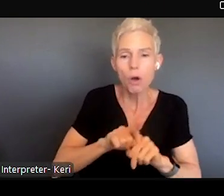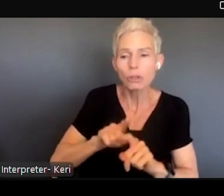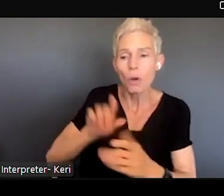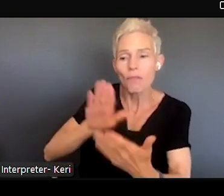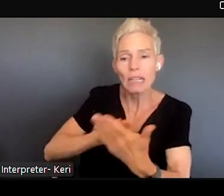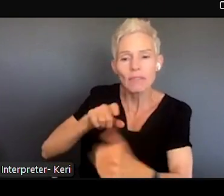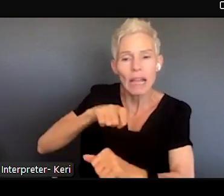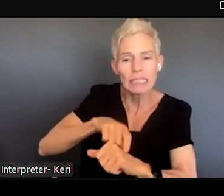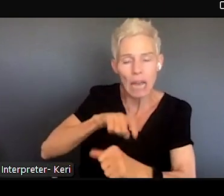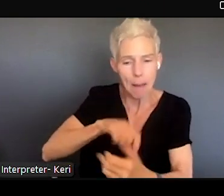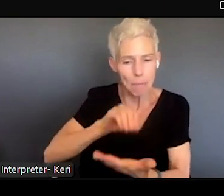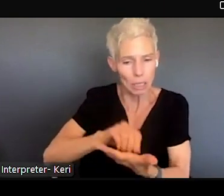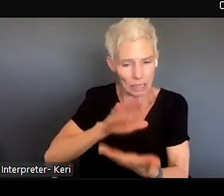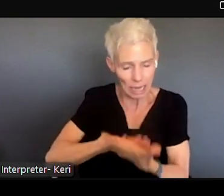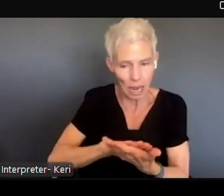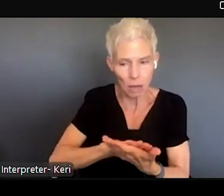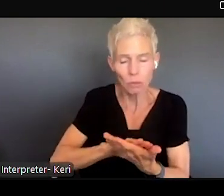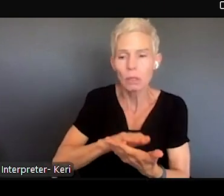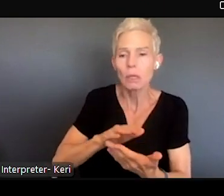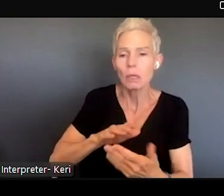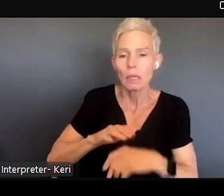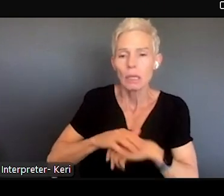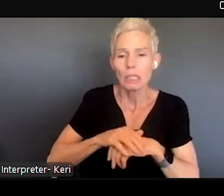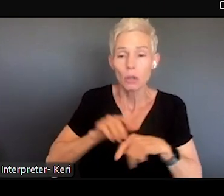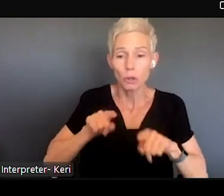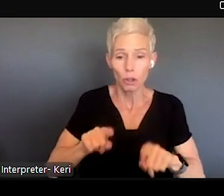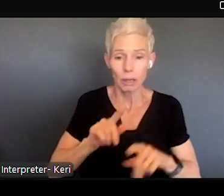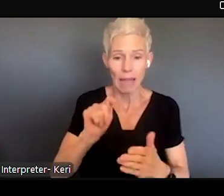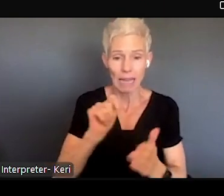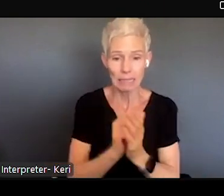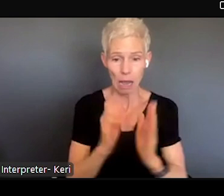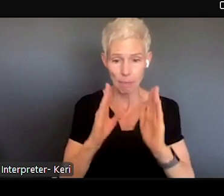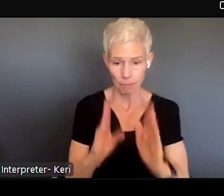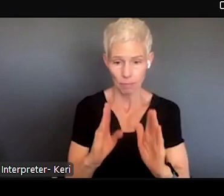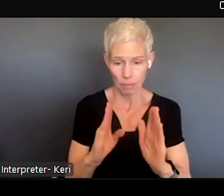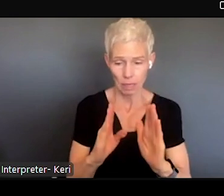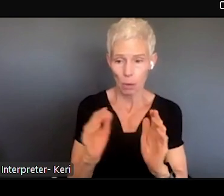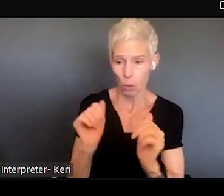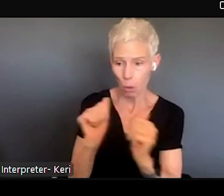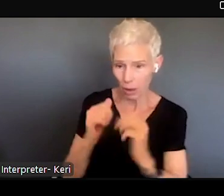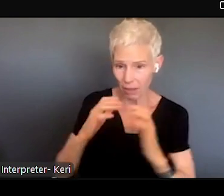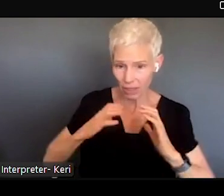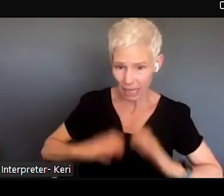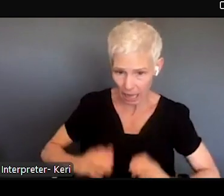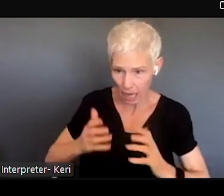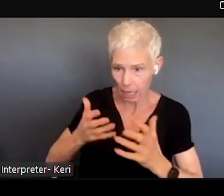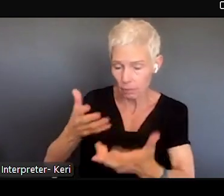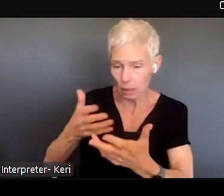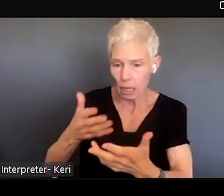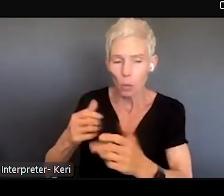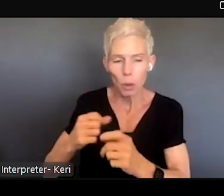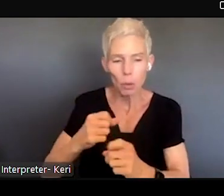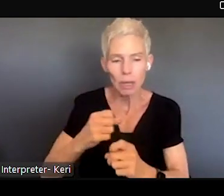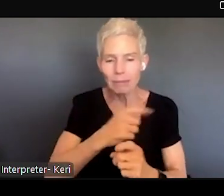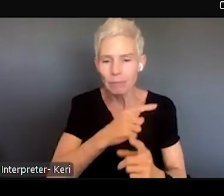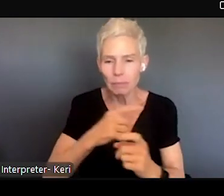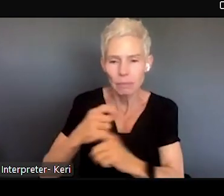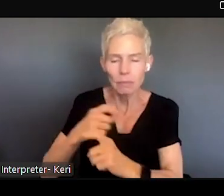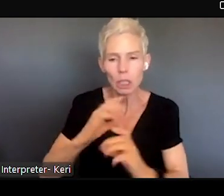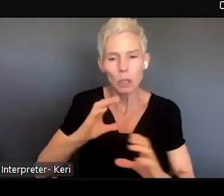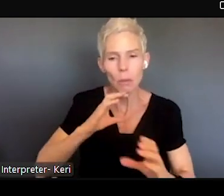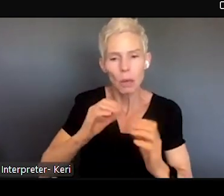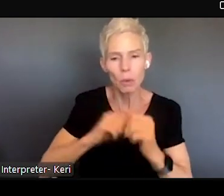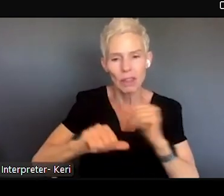as well. And then during that time, that we're out with the client, we communicate with each other via